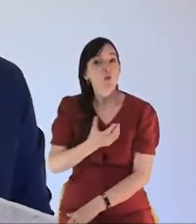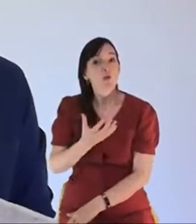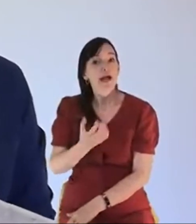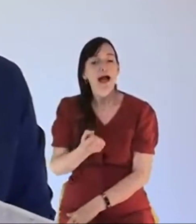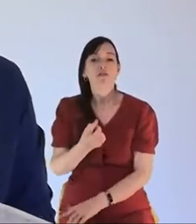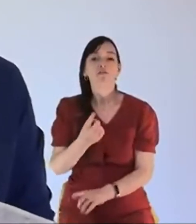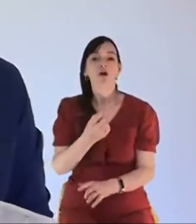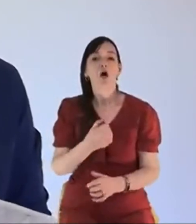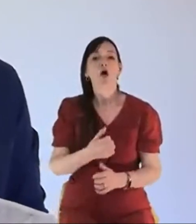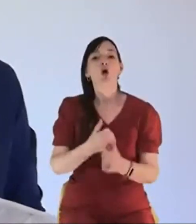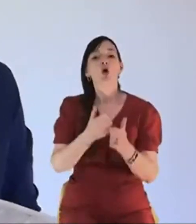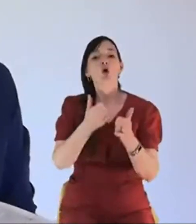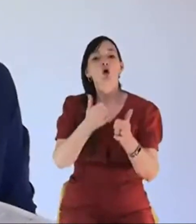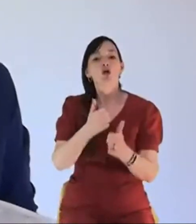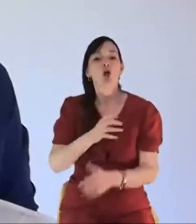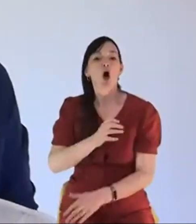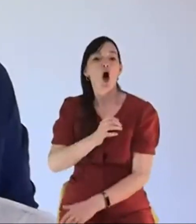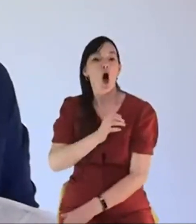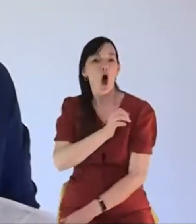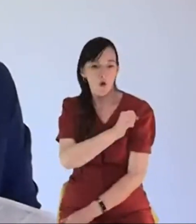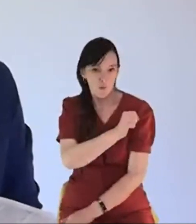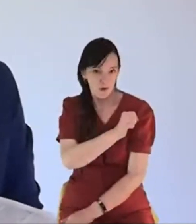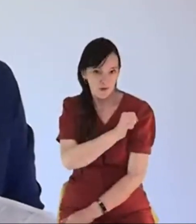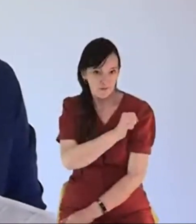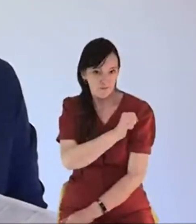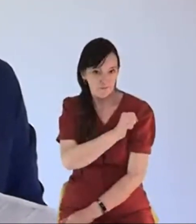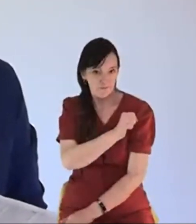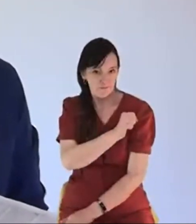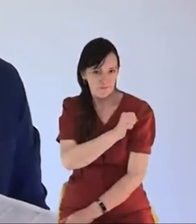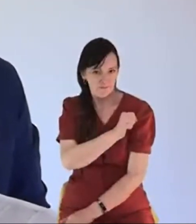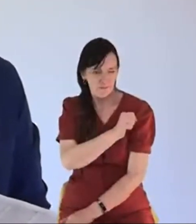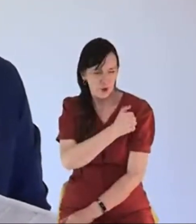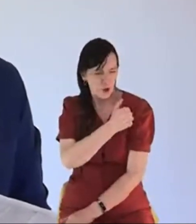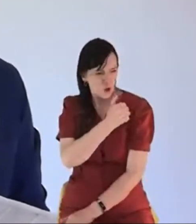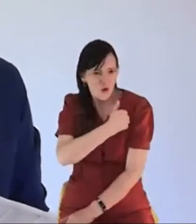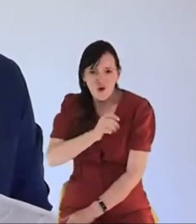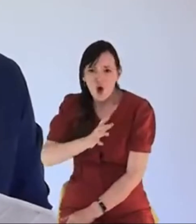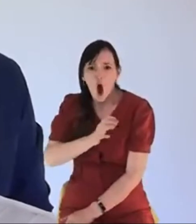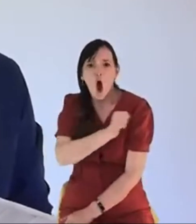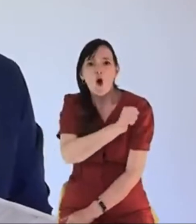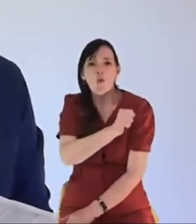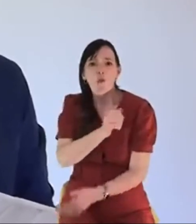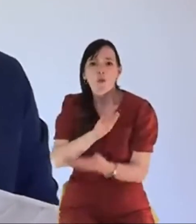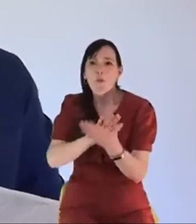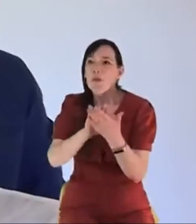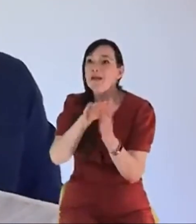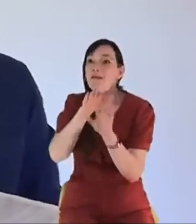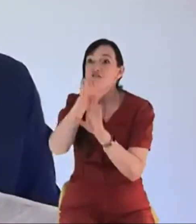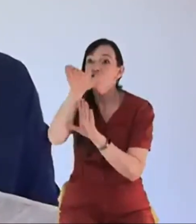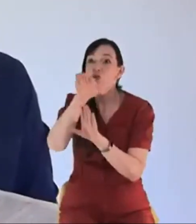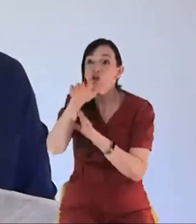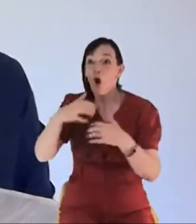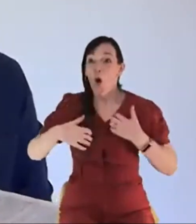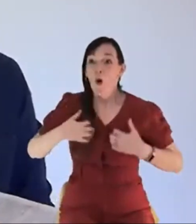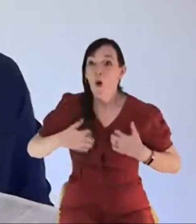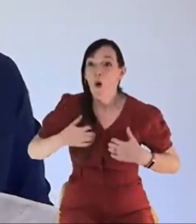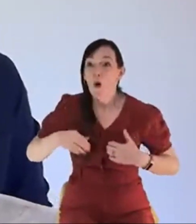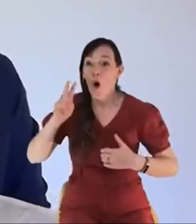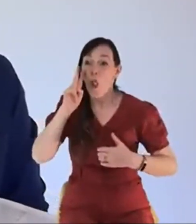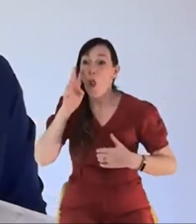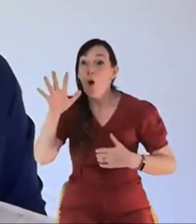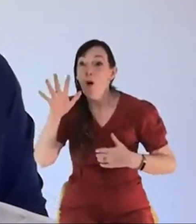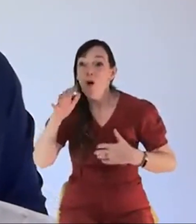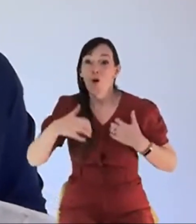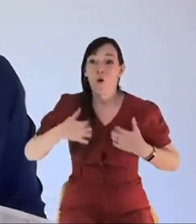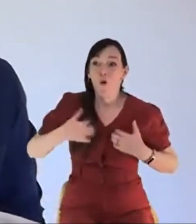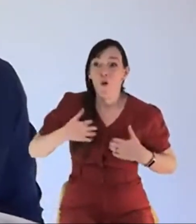calls A good Hope A good Hope A future To look forward To That will not Be